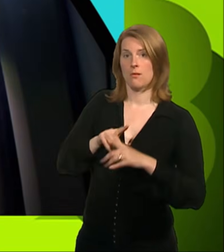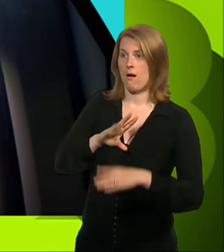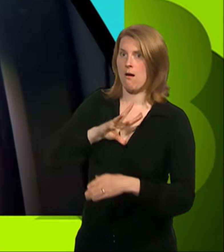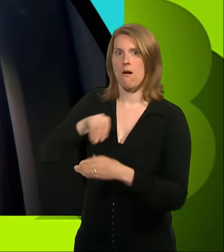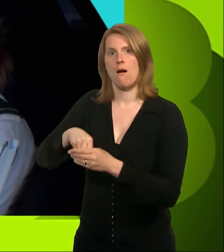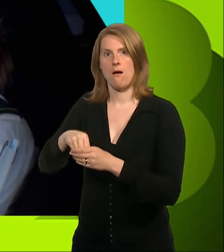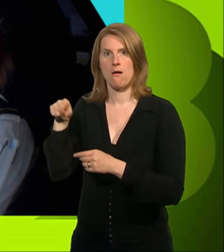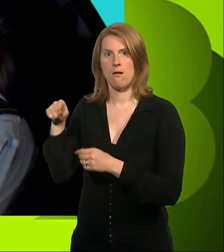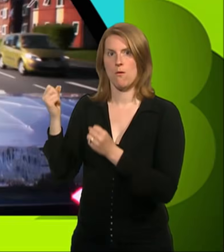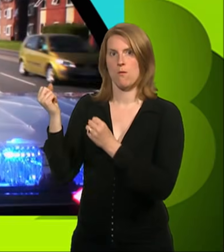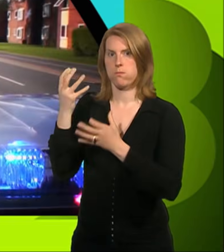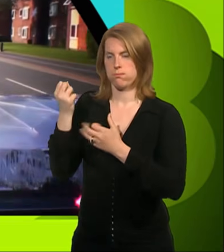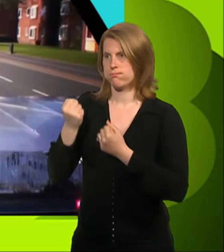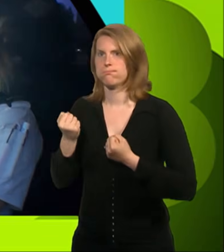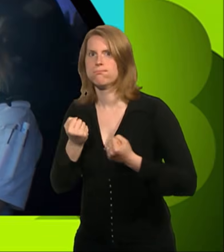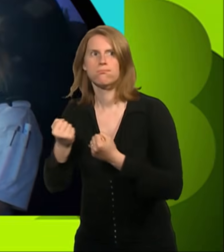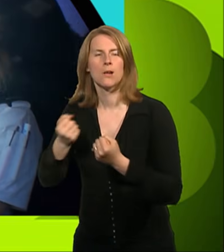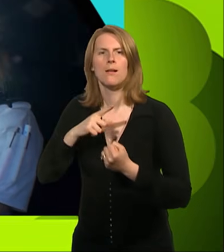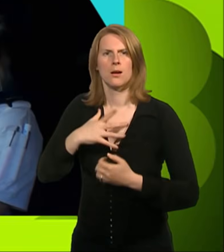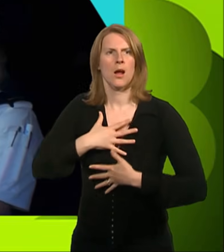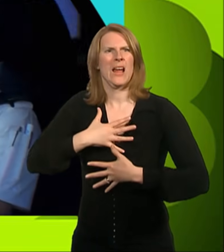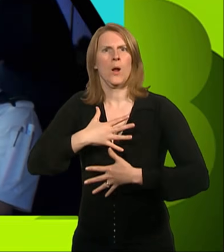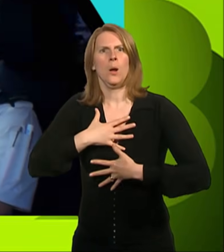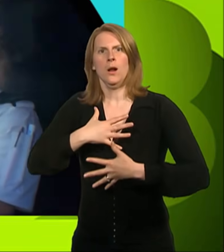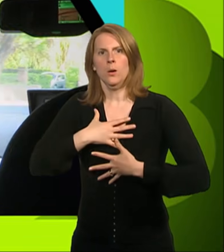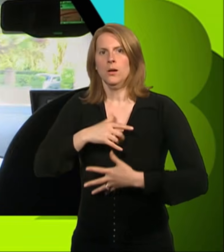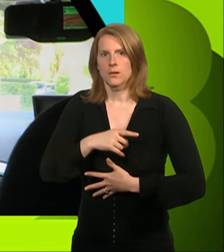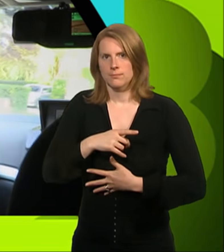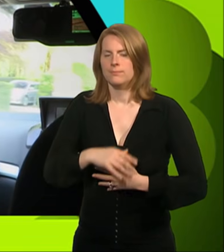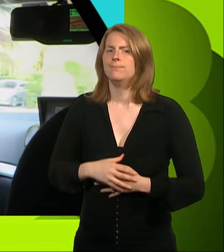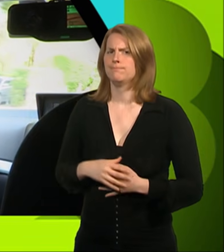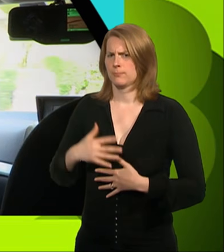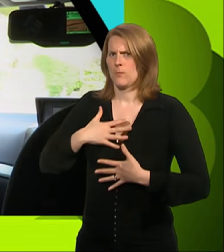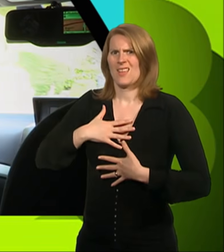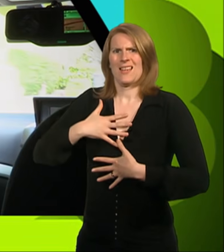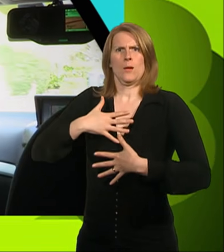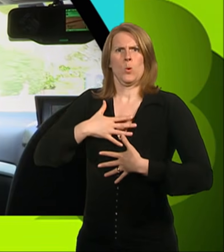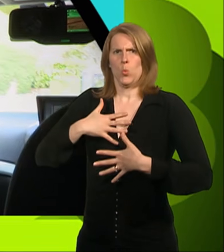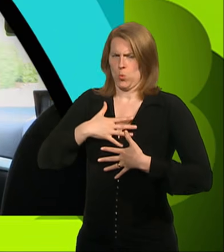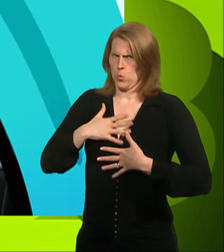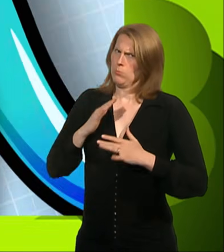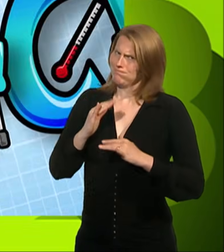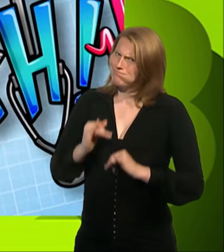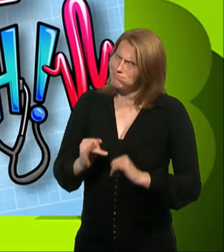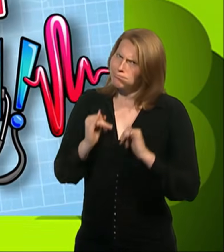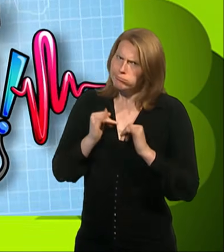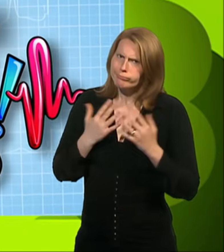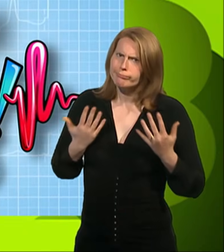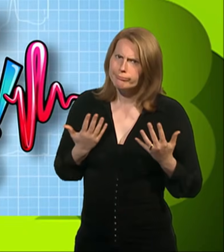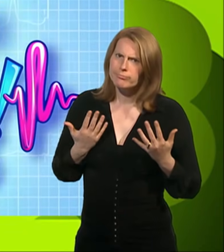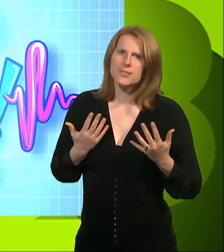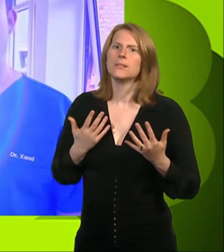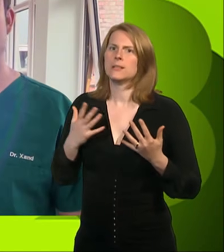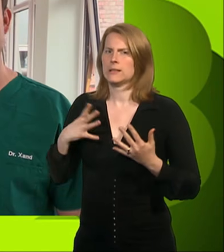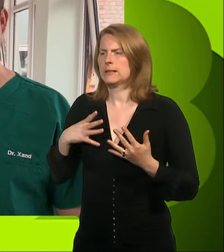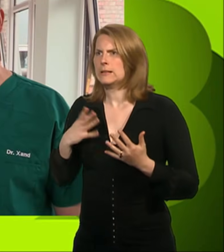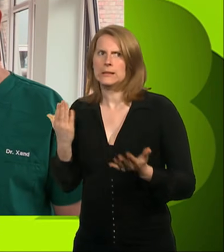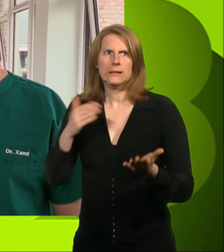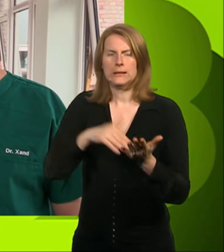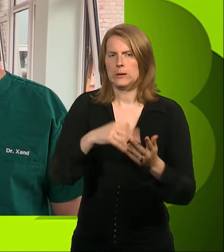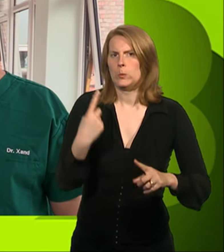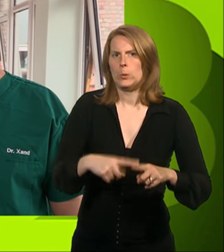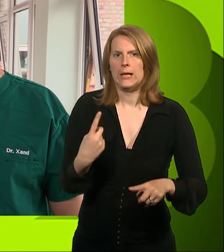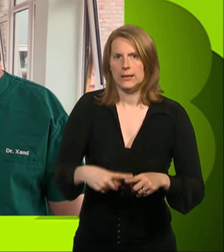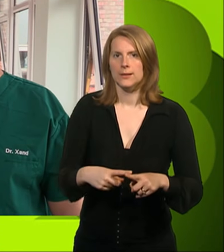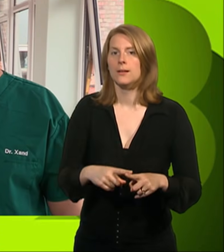paramedics on an emergency call to an asthma attack. Asthma attacks can be really serious. This is the kind of call we've got to get to very quickly. But first, What